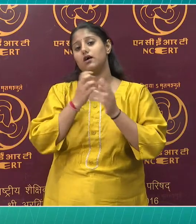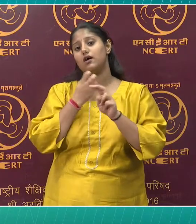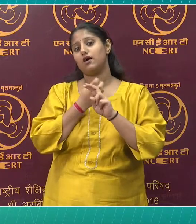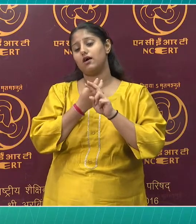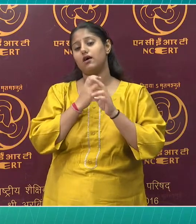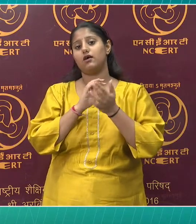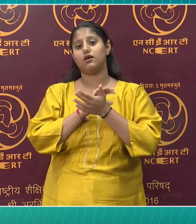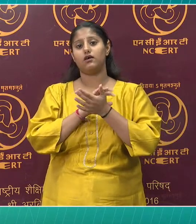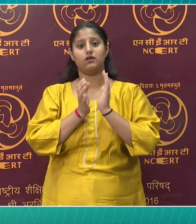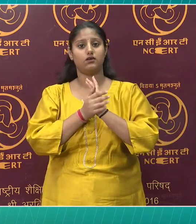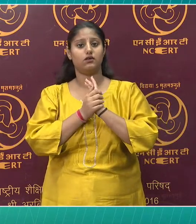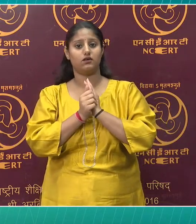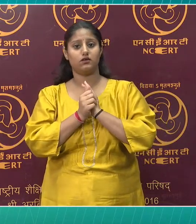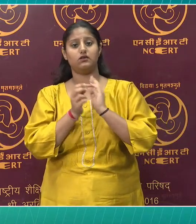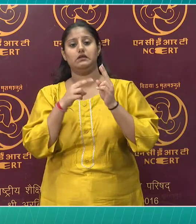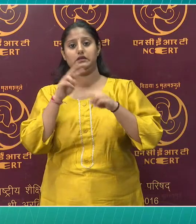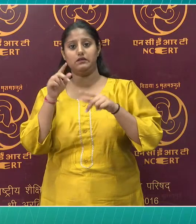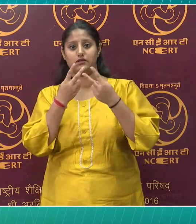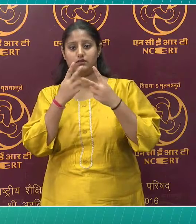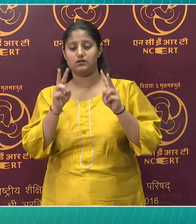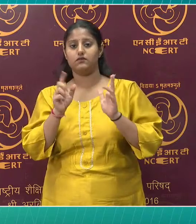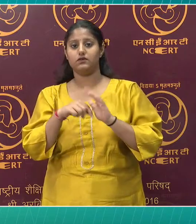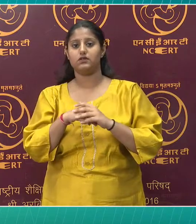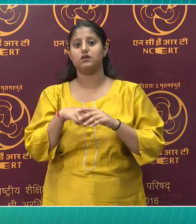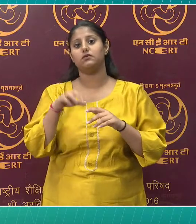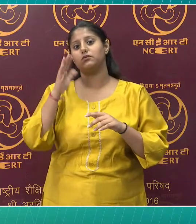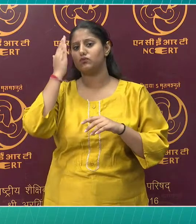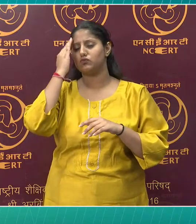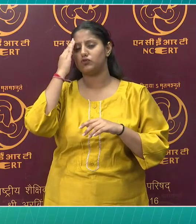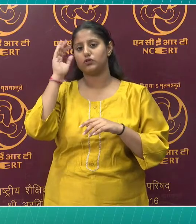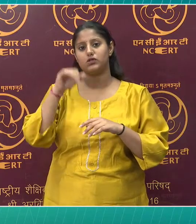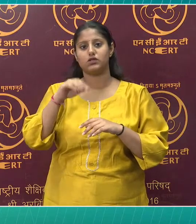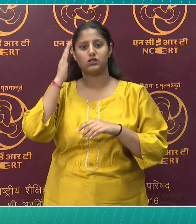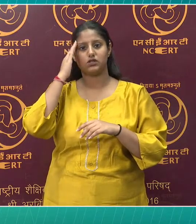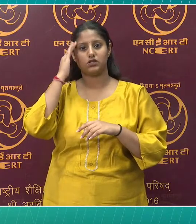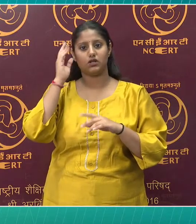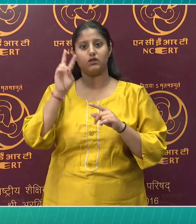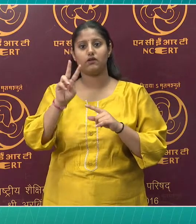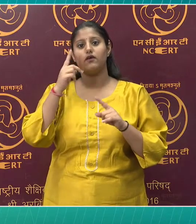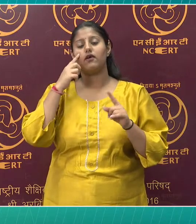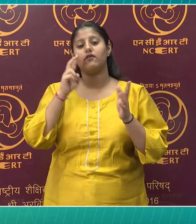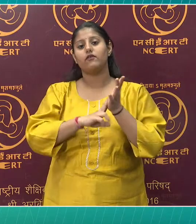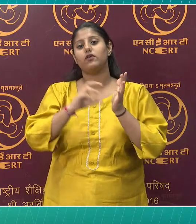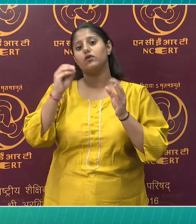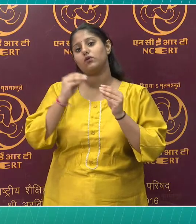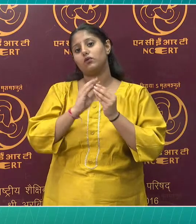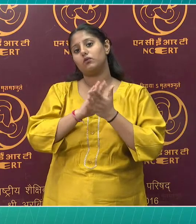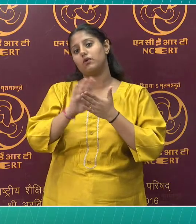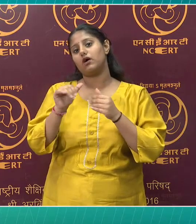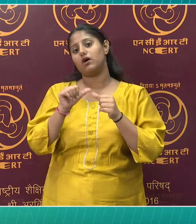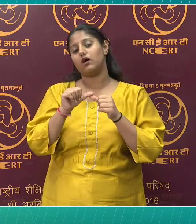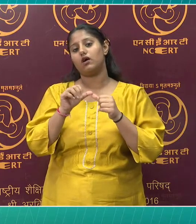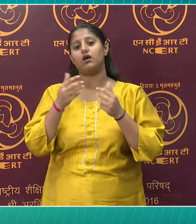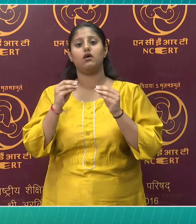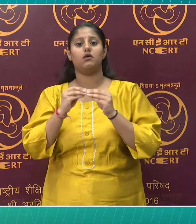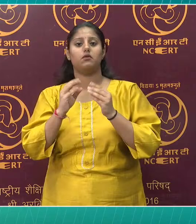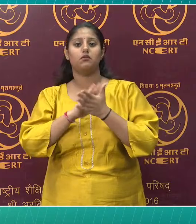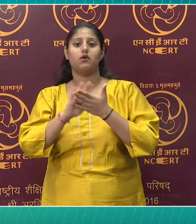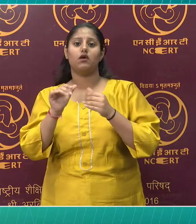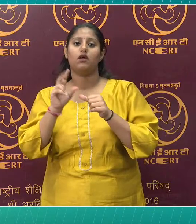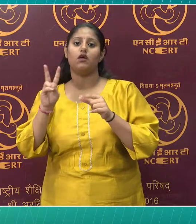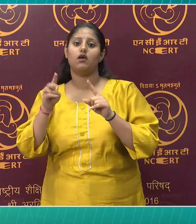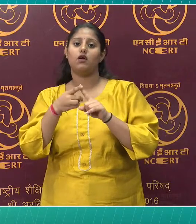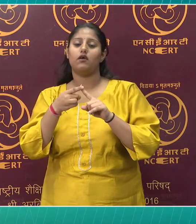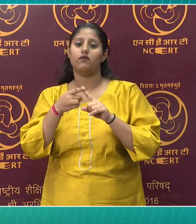society treats it in that way. And Uh, I remember Vinoba Bhave once said that dignity of labor is